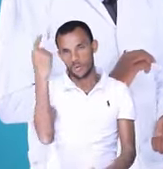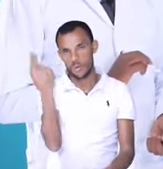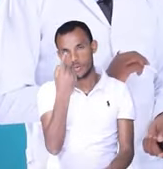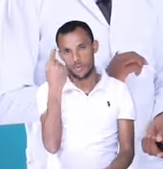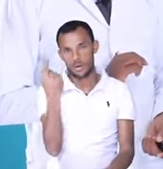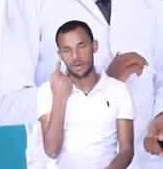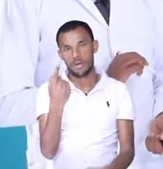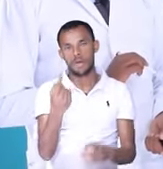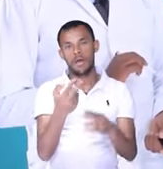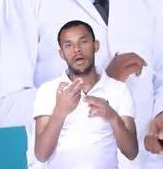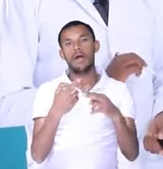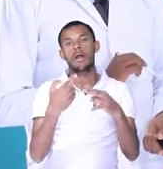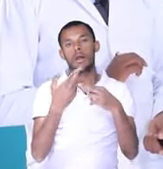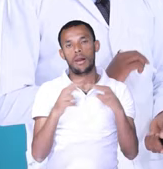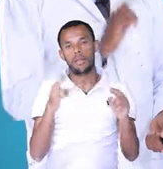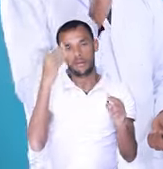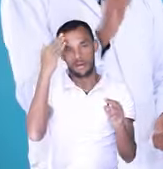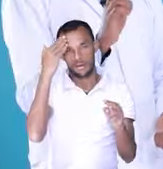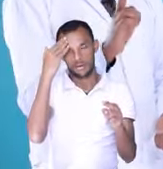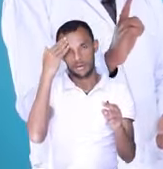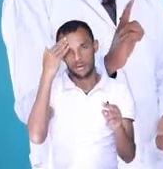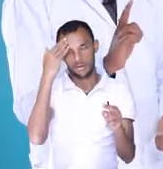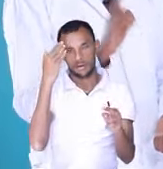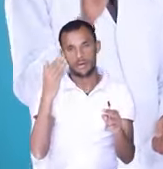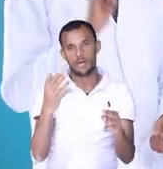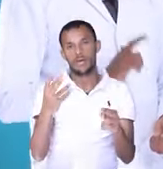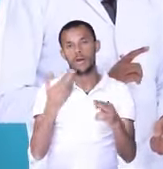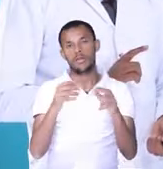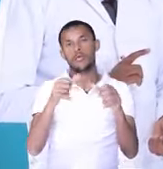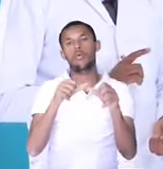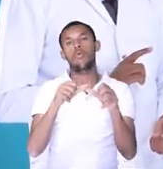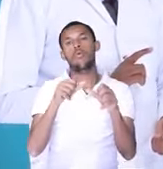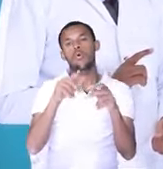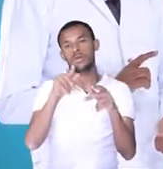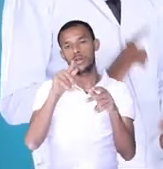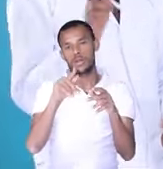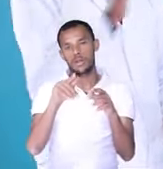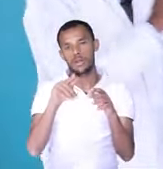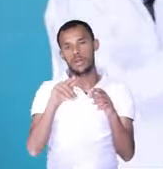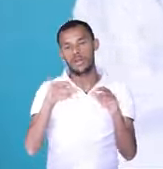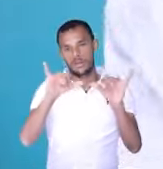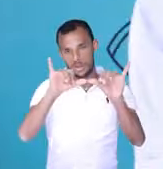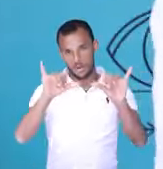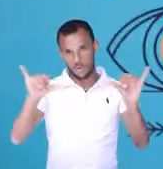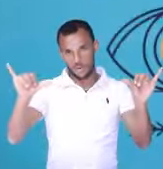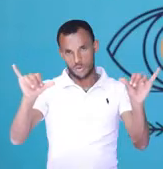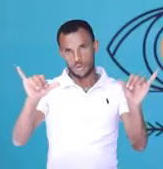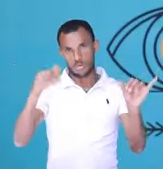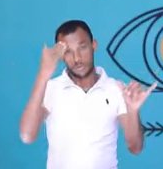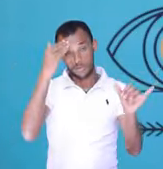always rate determined by, always rate constant unit determined by this formula.